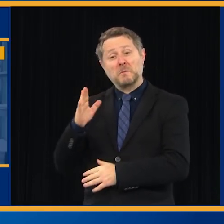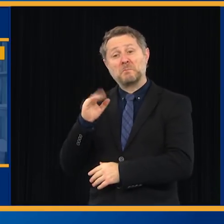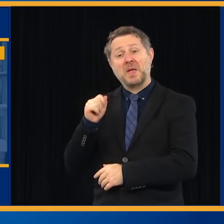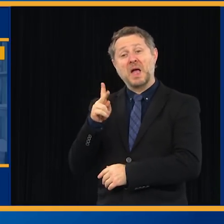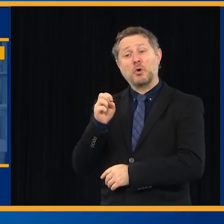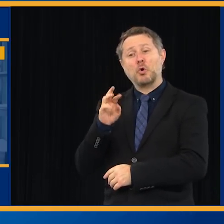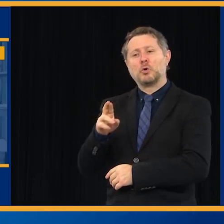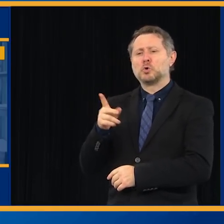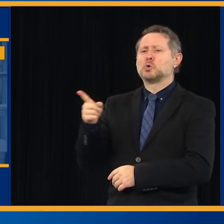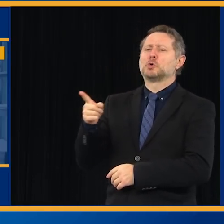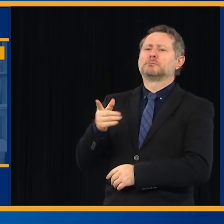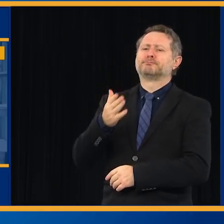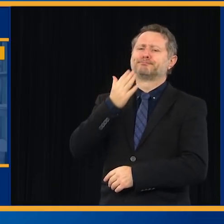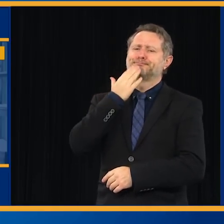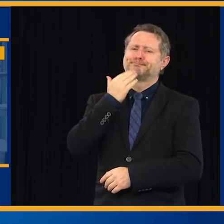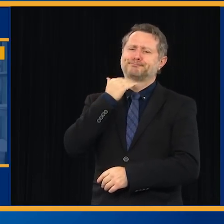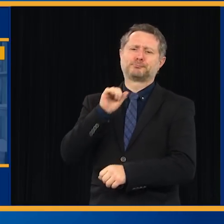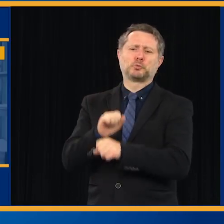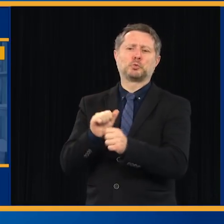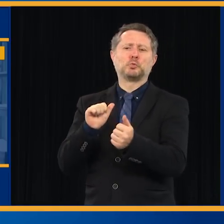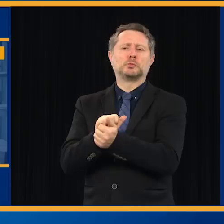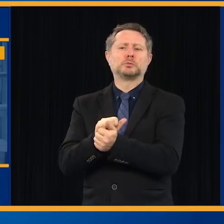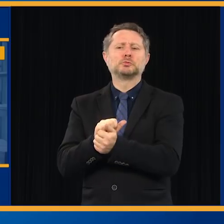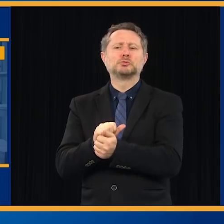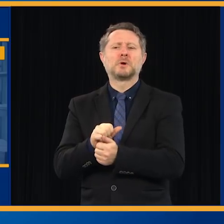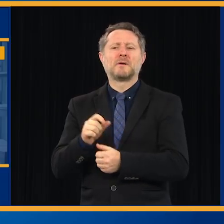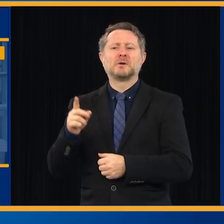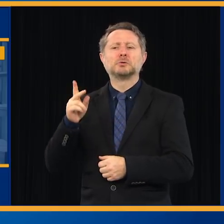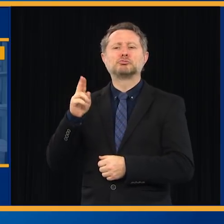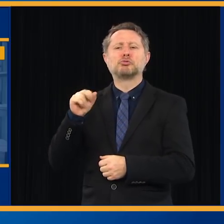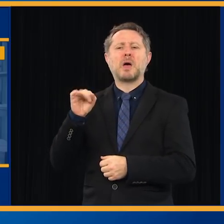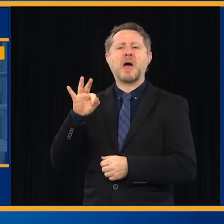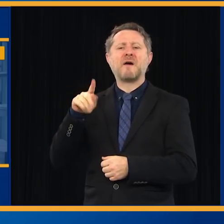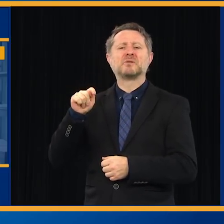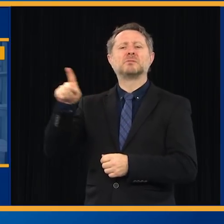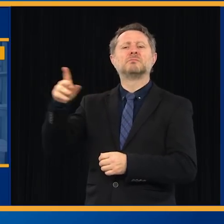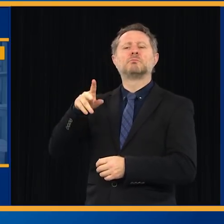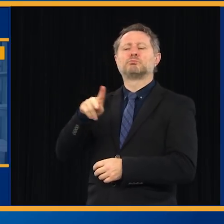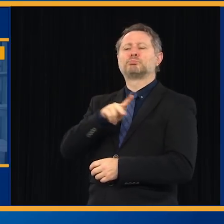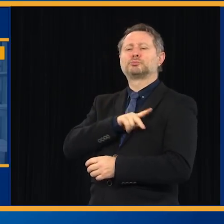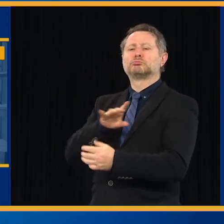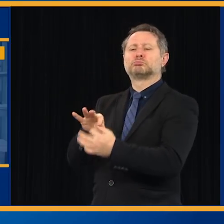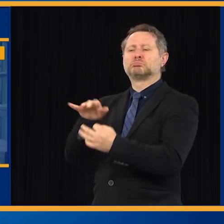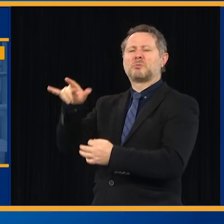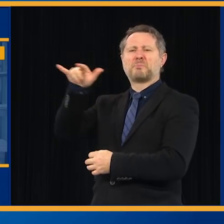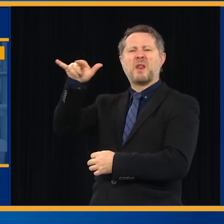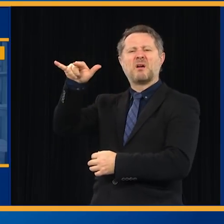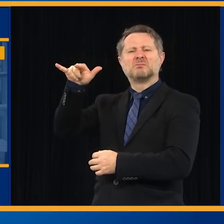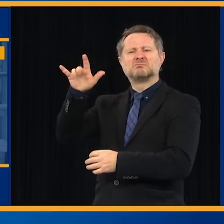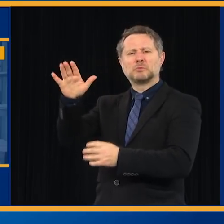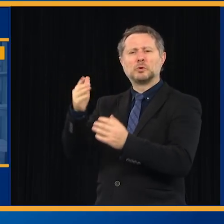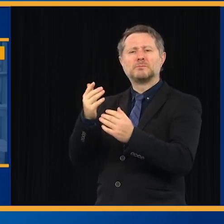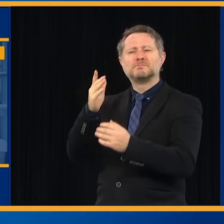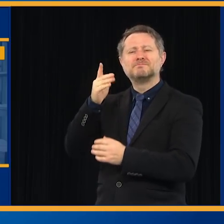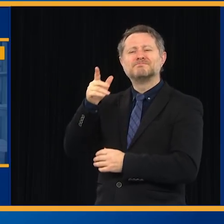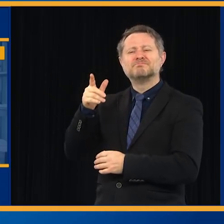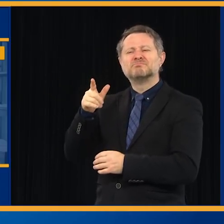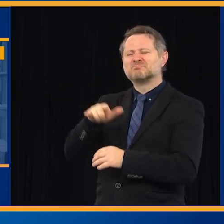with Robert Kraft, who had a personal airplane that he sent to China to get